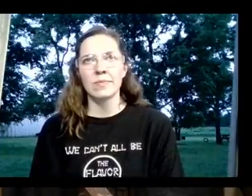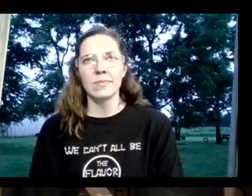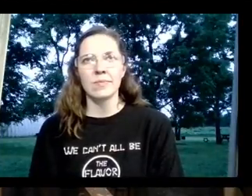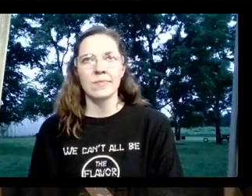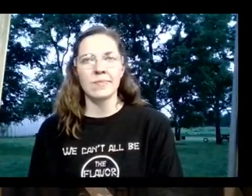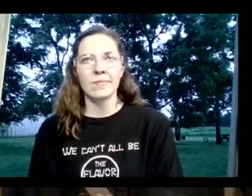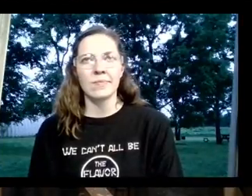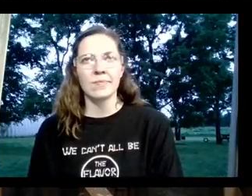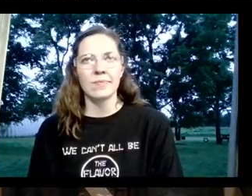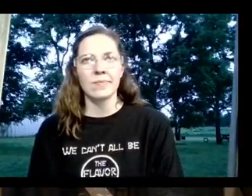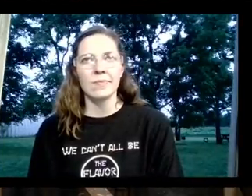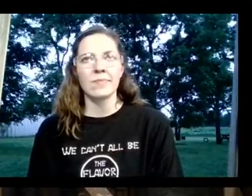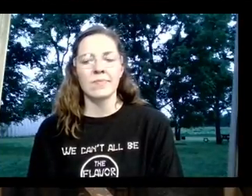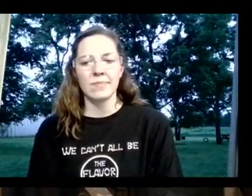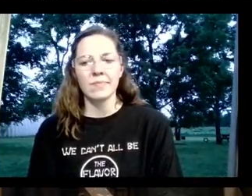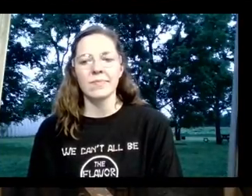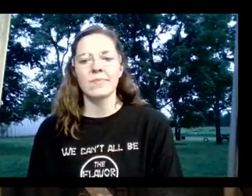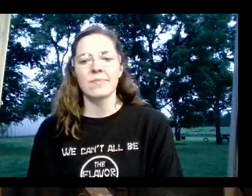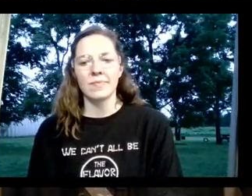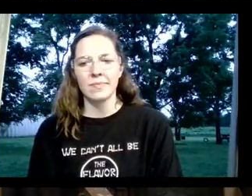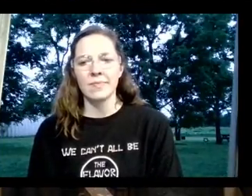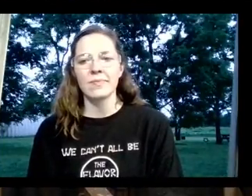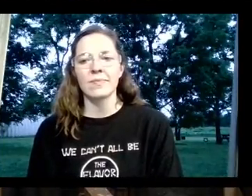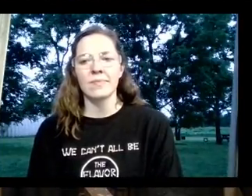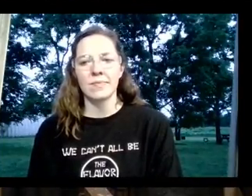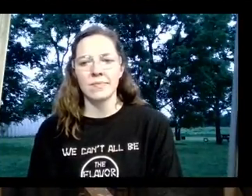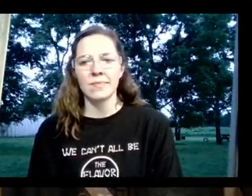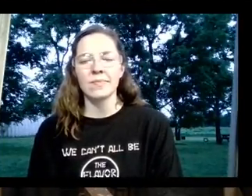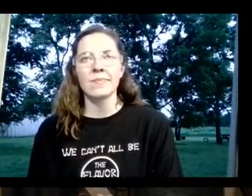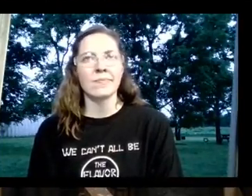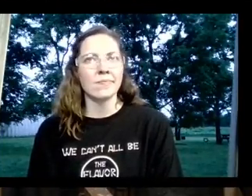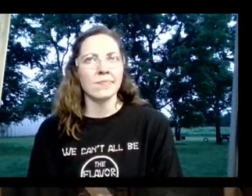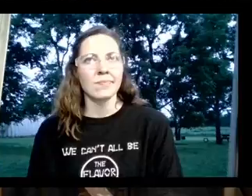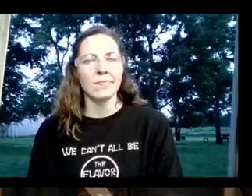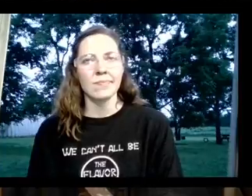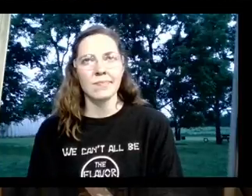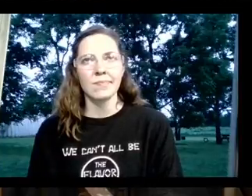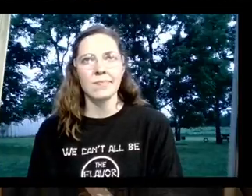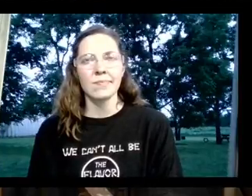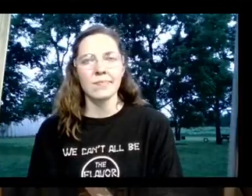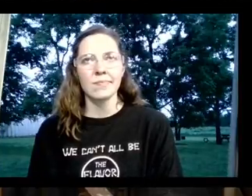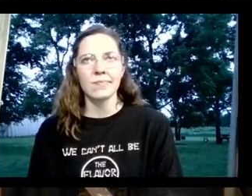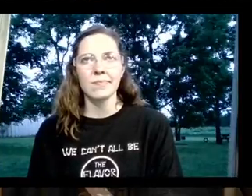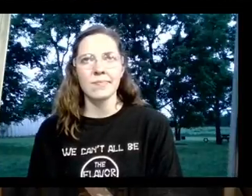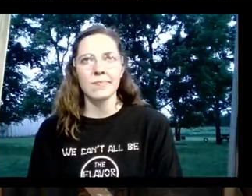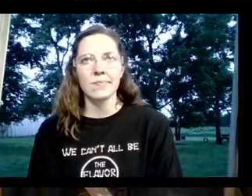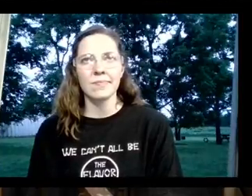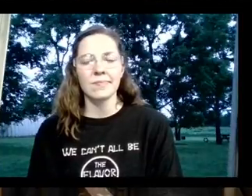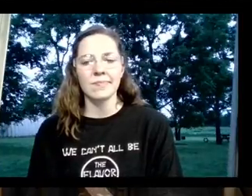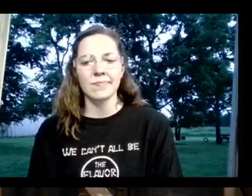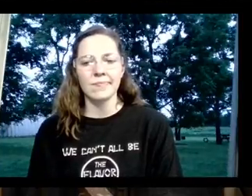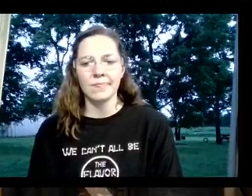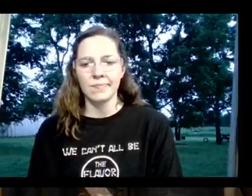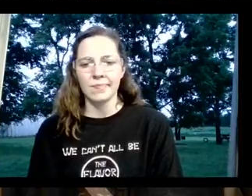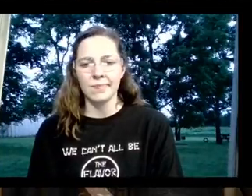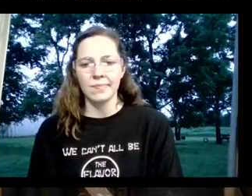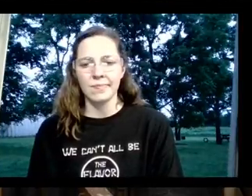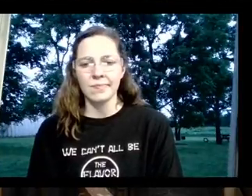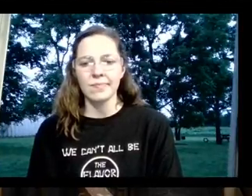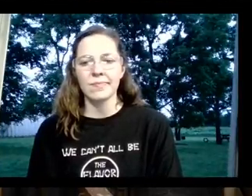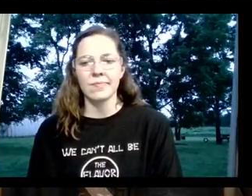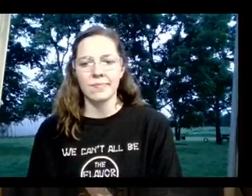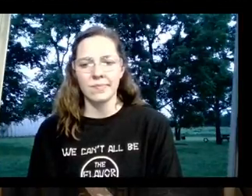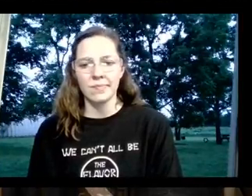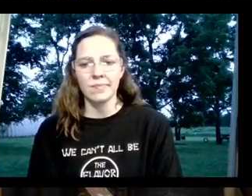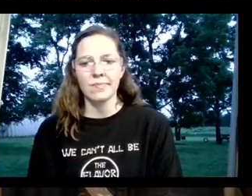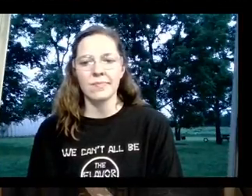be sorry that you've messed around with it and played with it. It's just all about understanding your material. Like anything in this craft, you